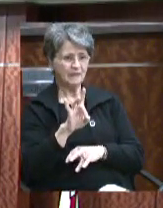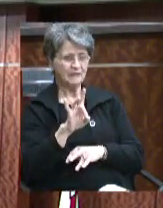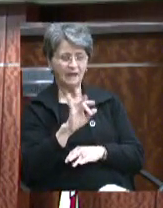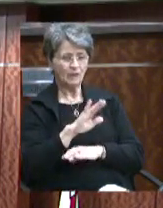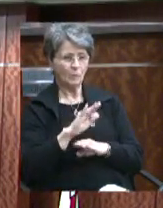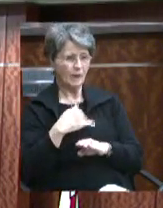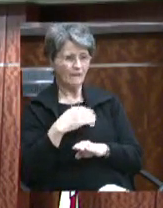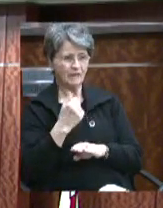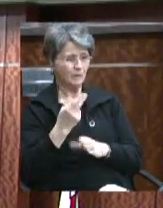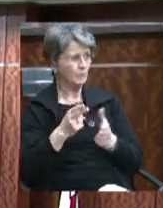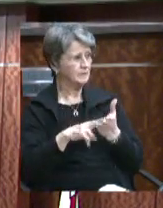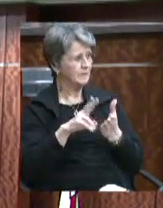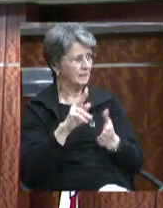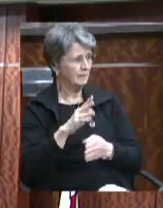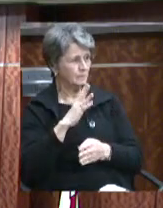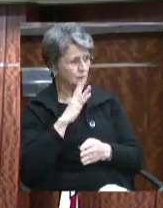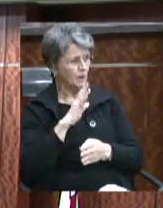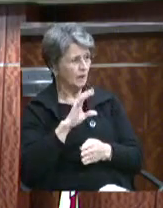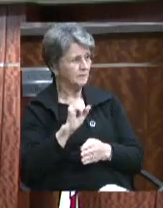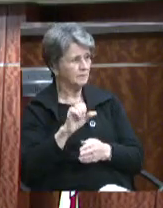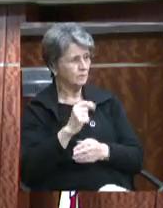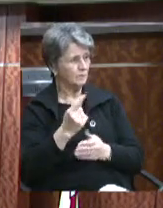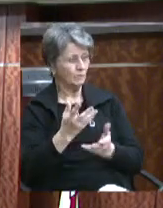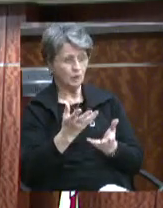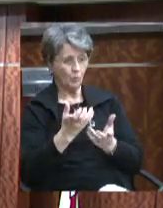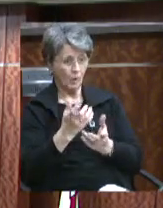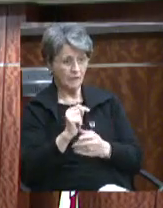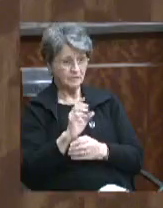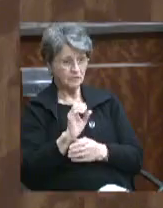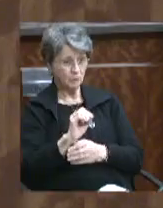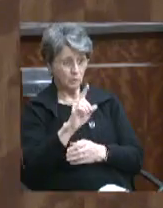Is there anyone wishing to speak?